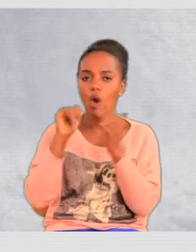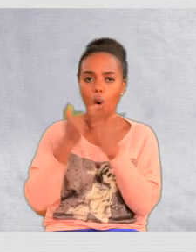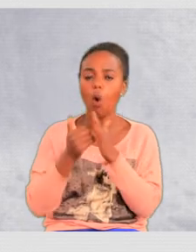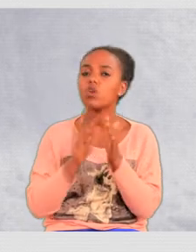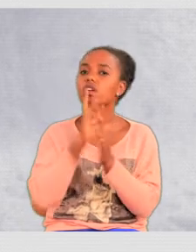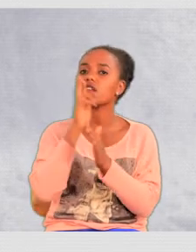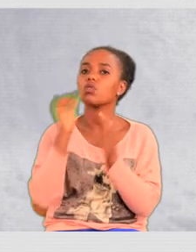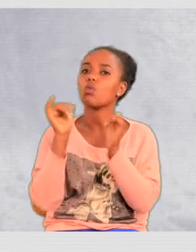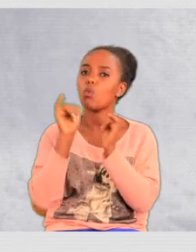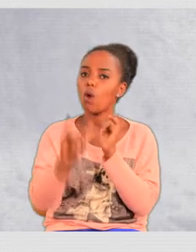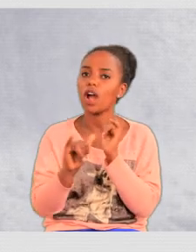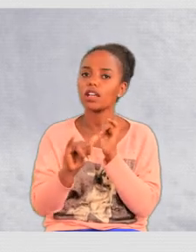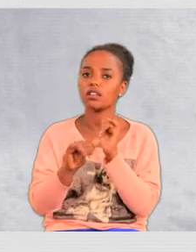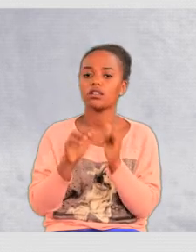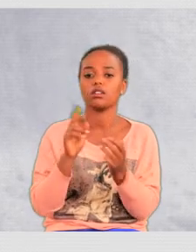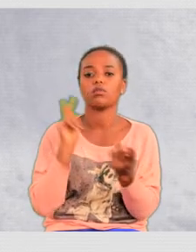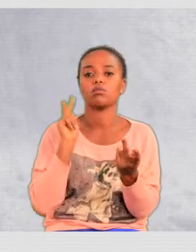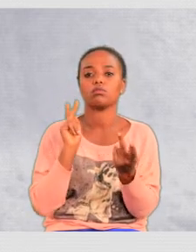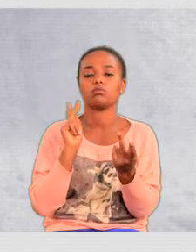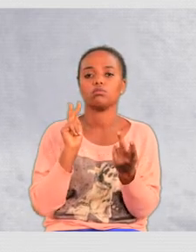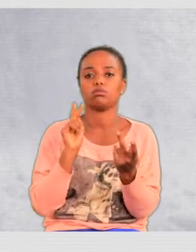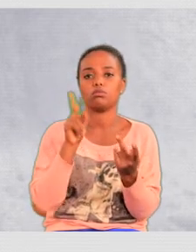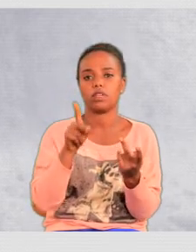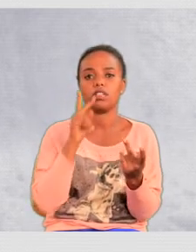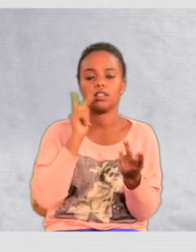this property is satisfied.